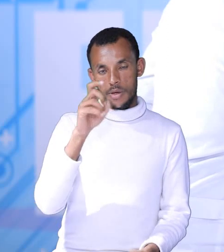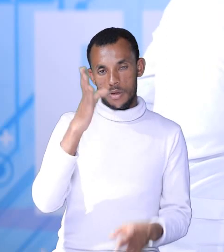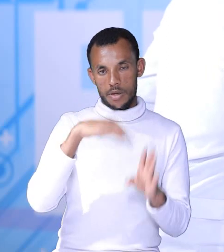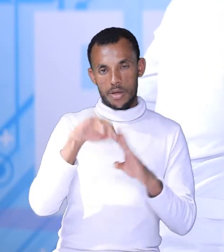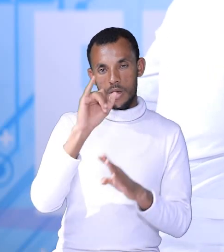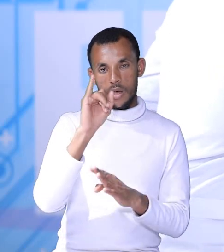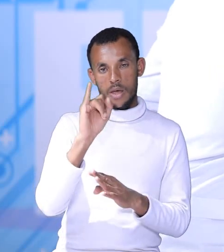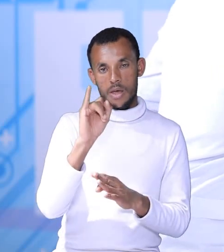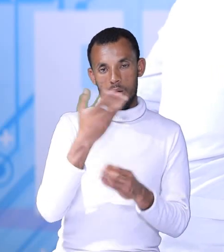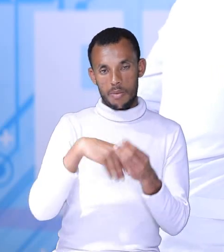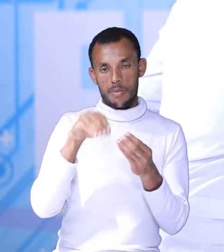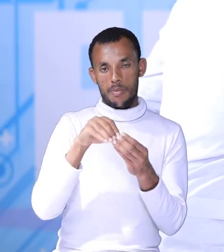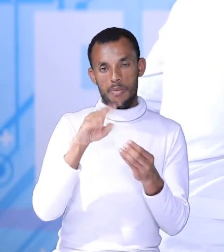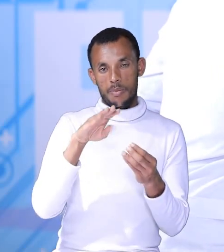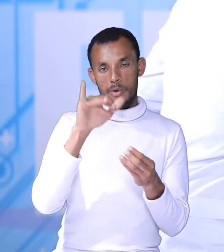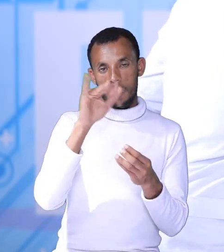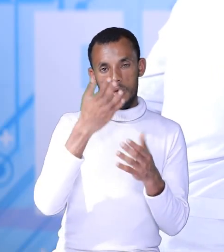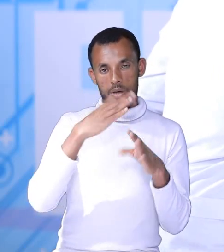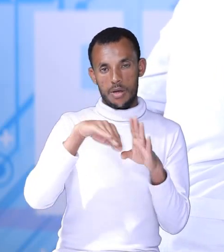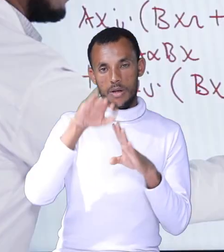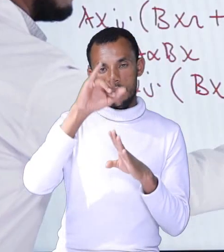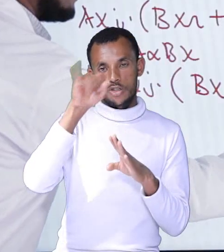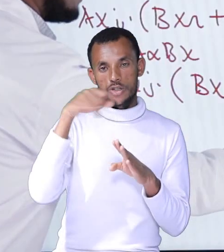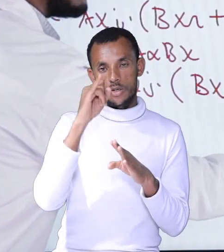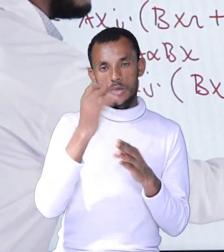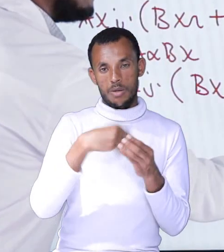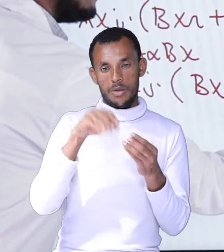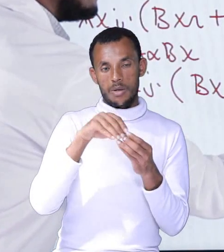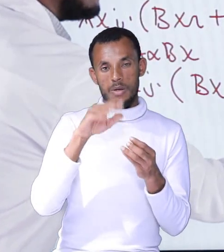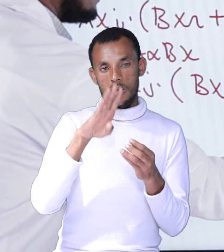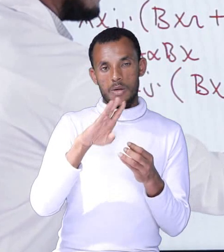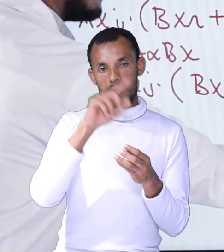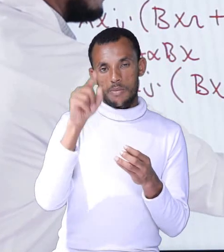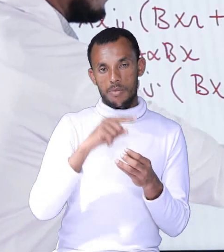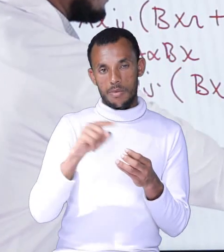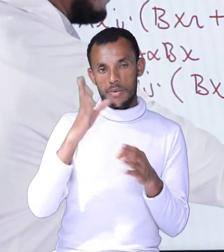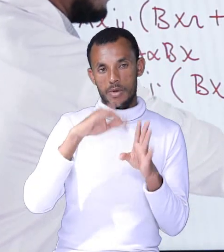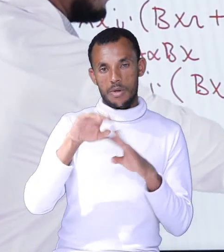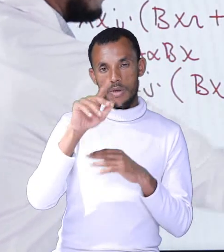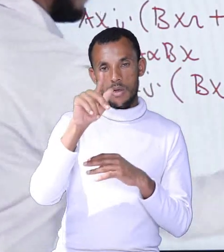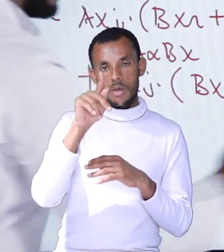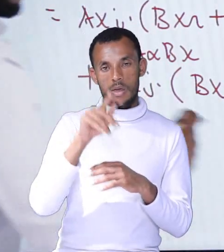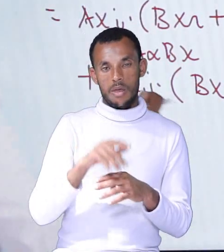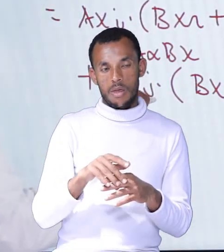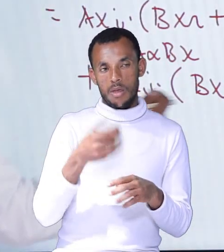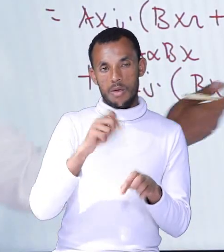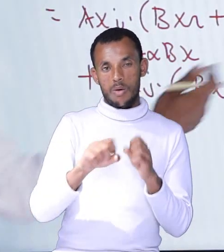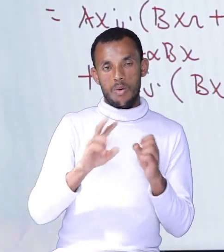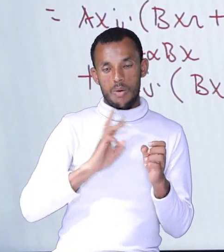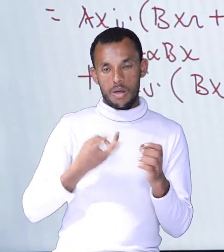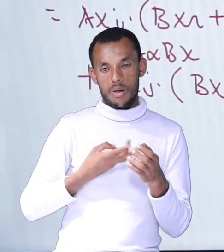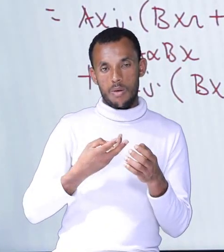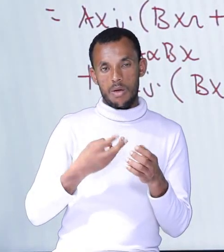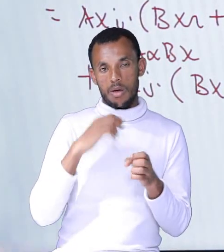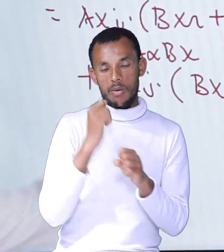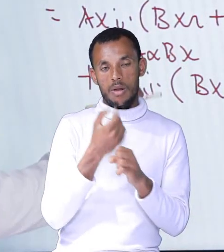I plus by in the j plus bz in the k. So when I apply